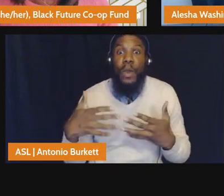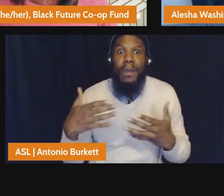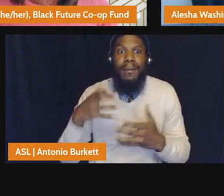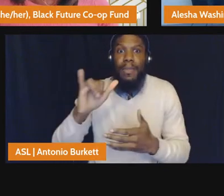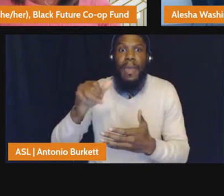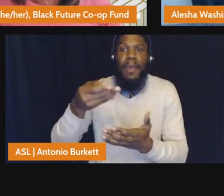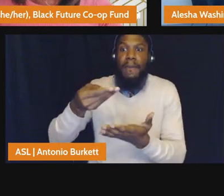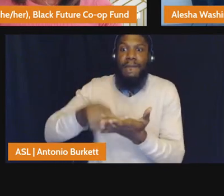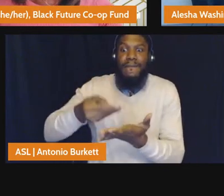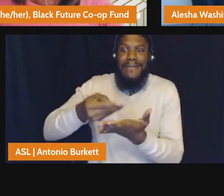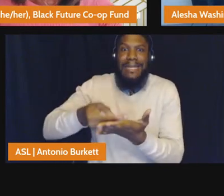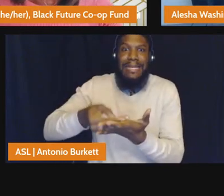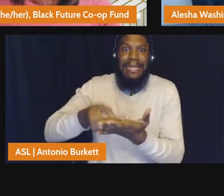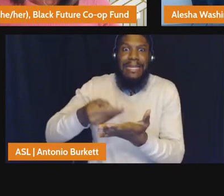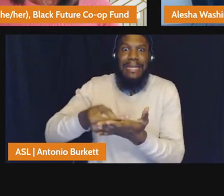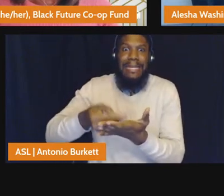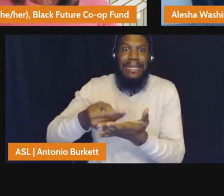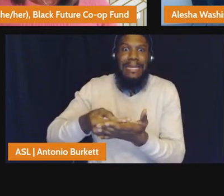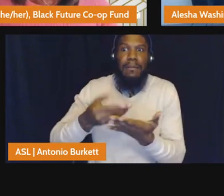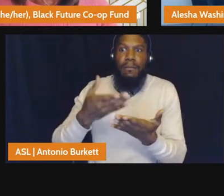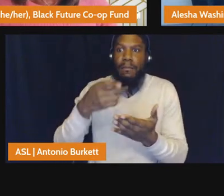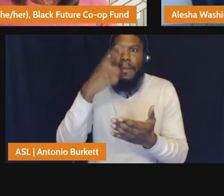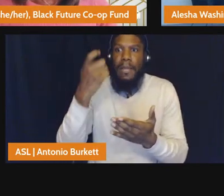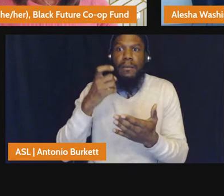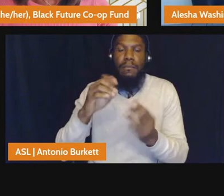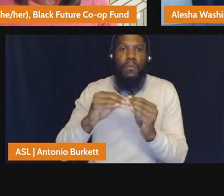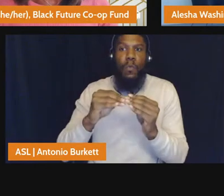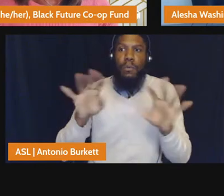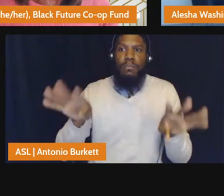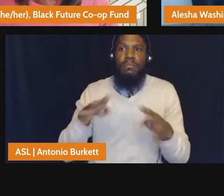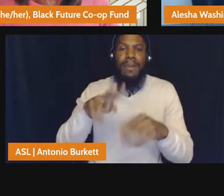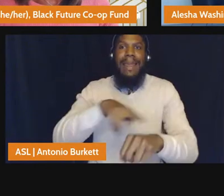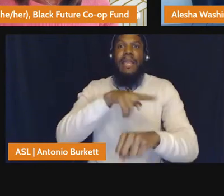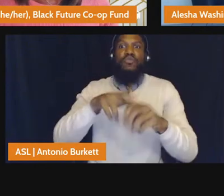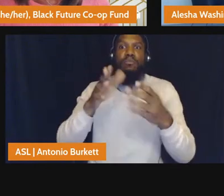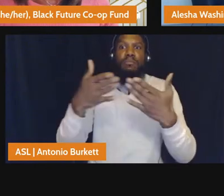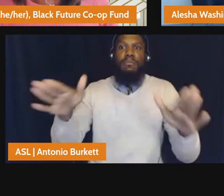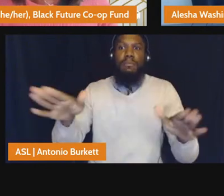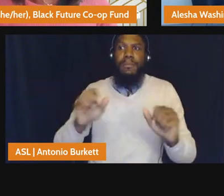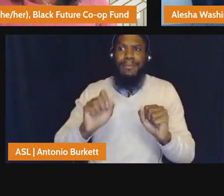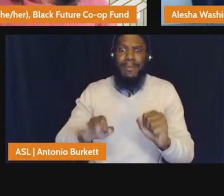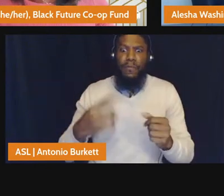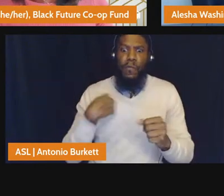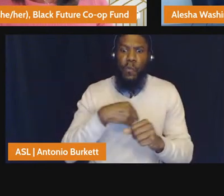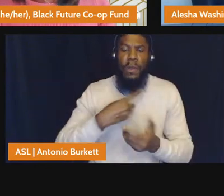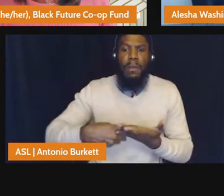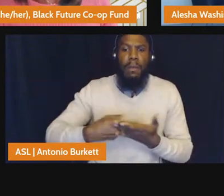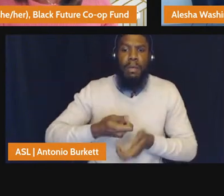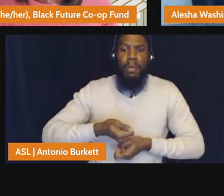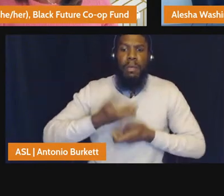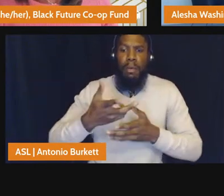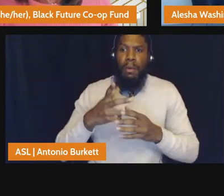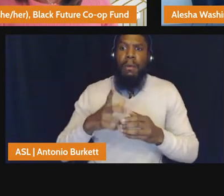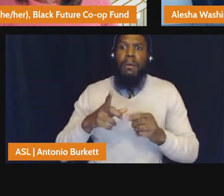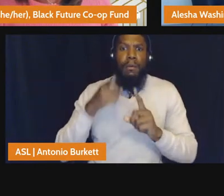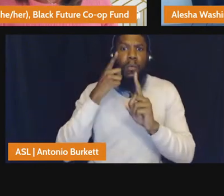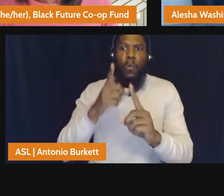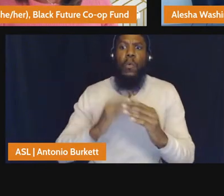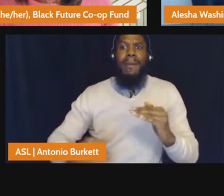nationally was that, you know, equity-centered focus was taking something away. But you can't really